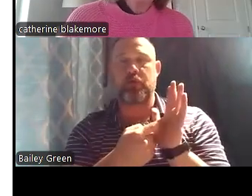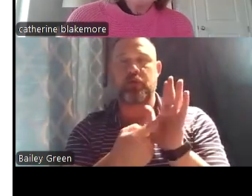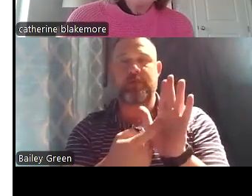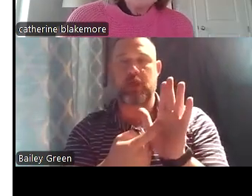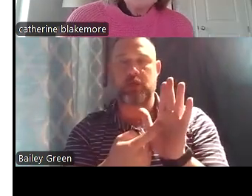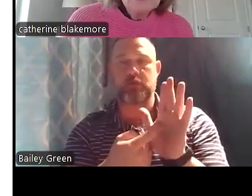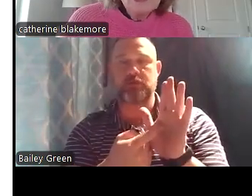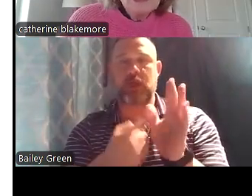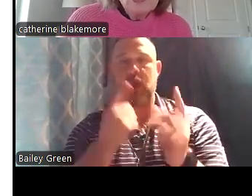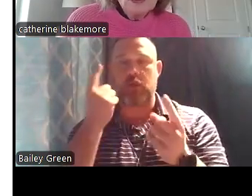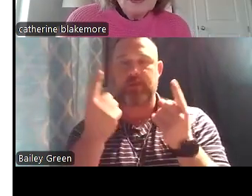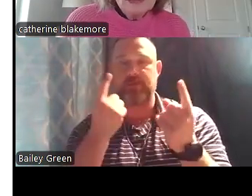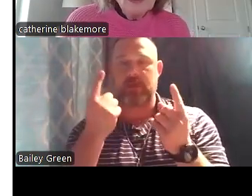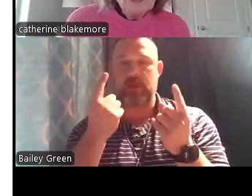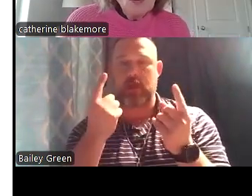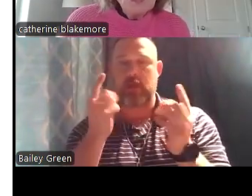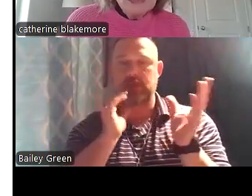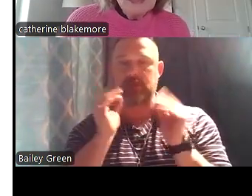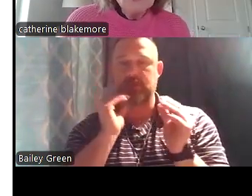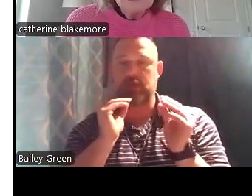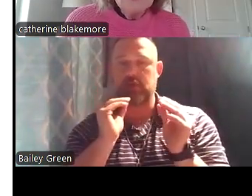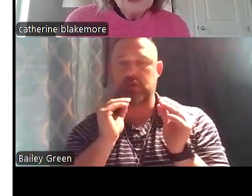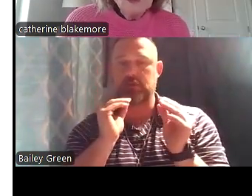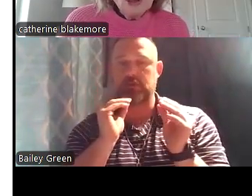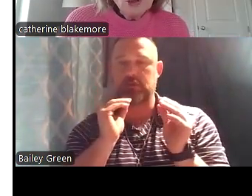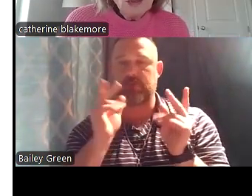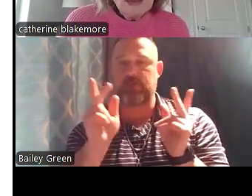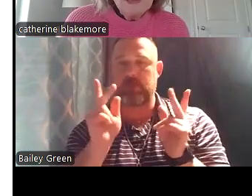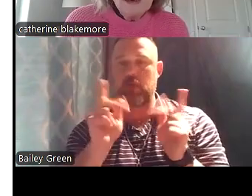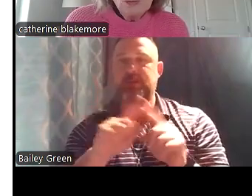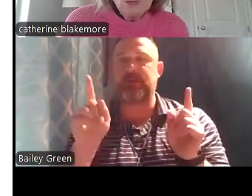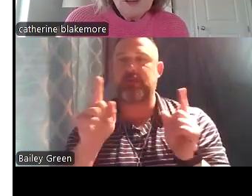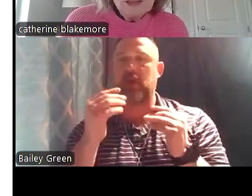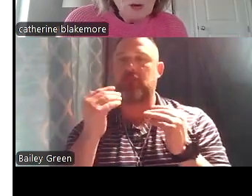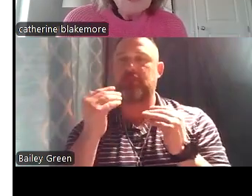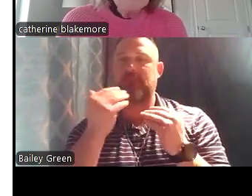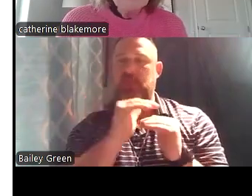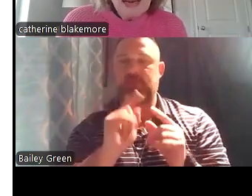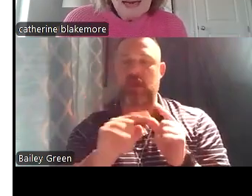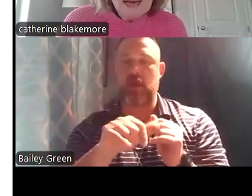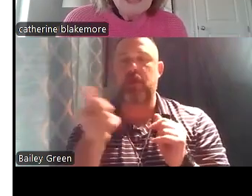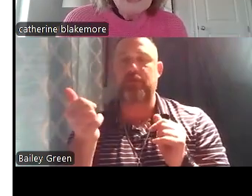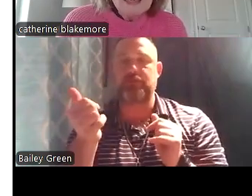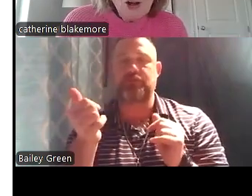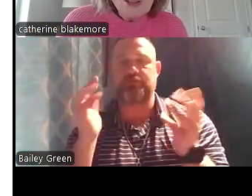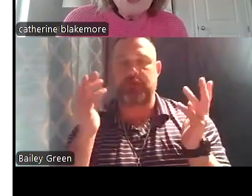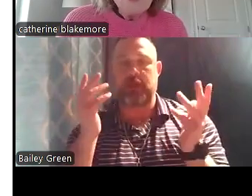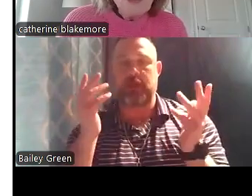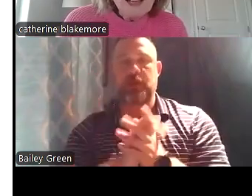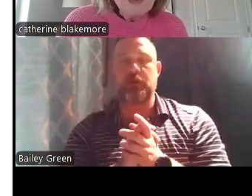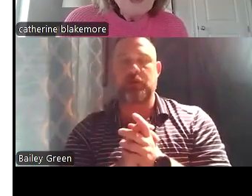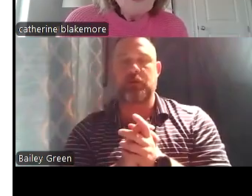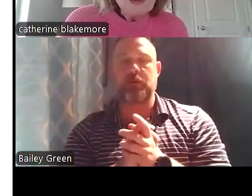we think about the experiences of people when we say you get a different term limit than everyone else. So yay. It